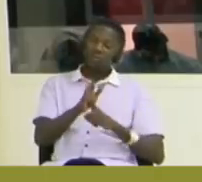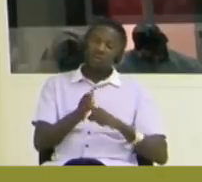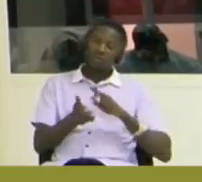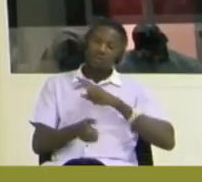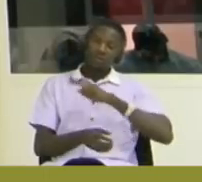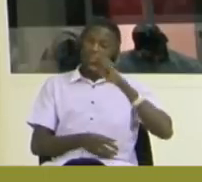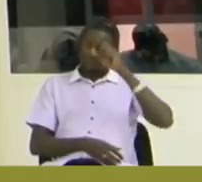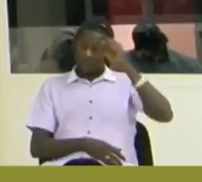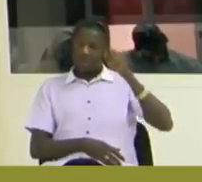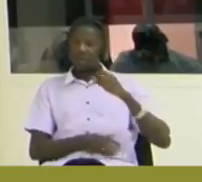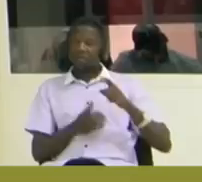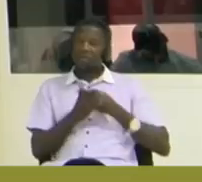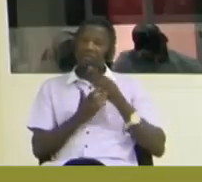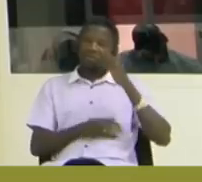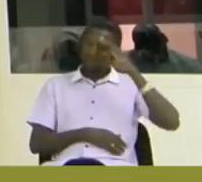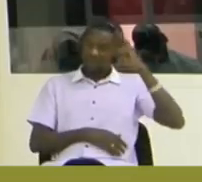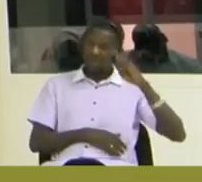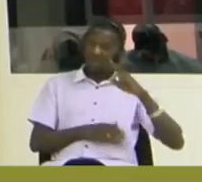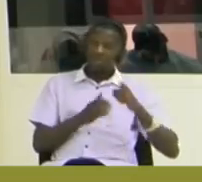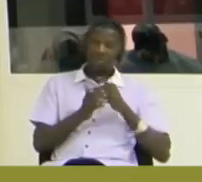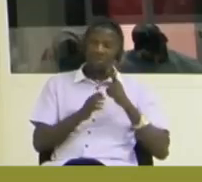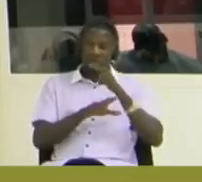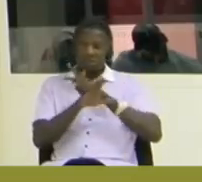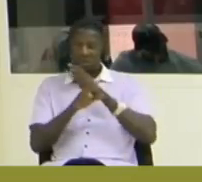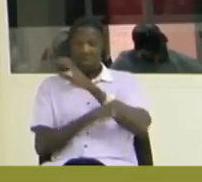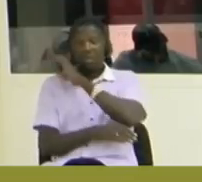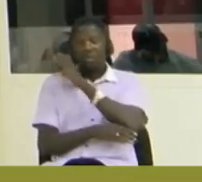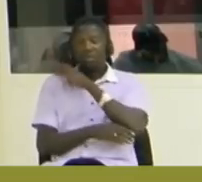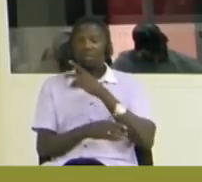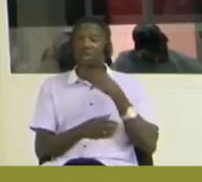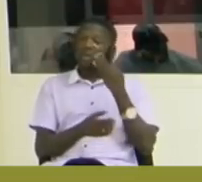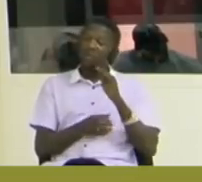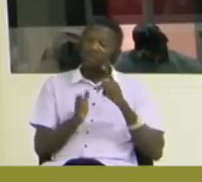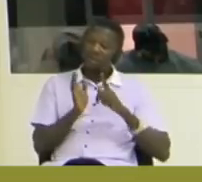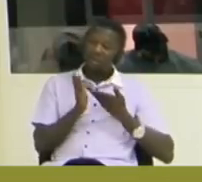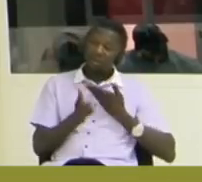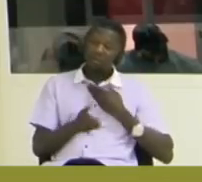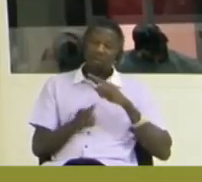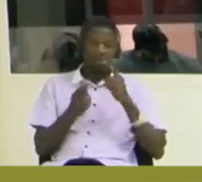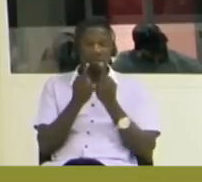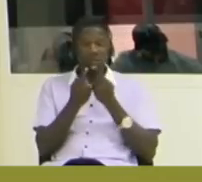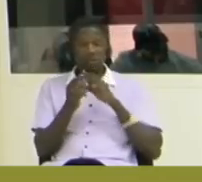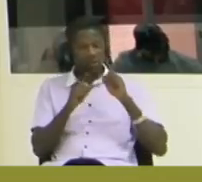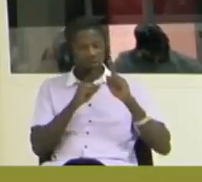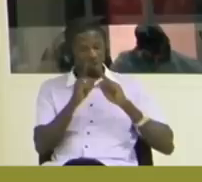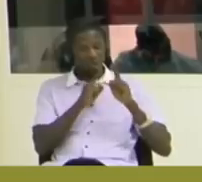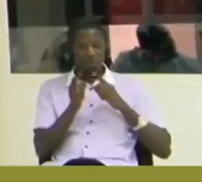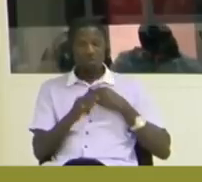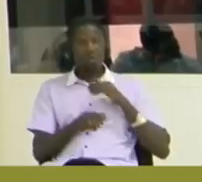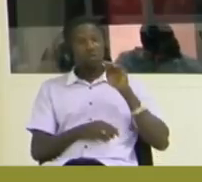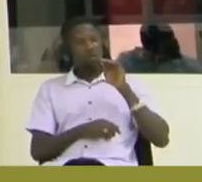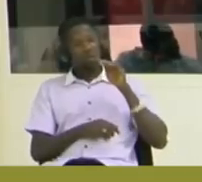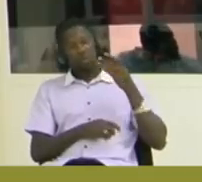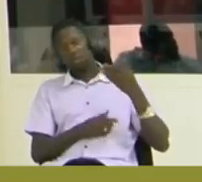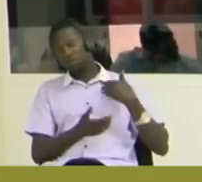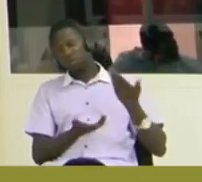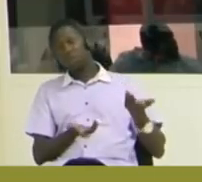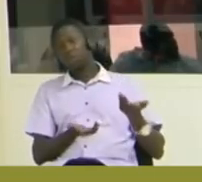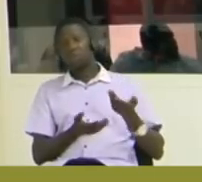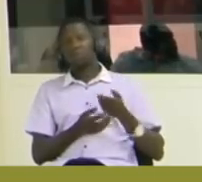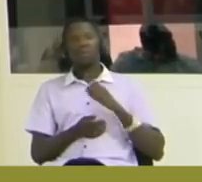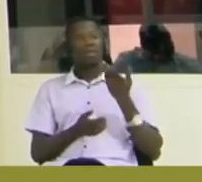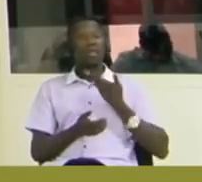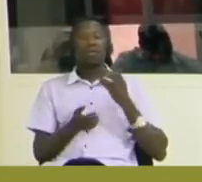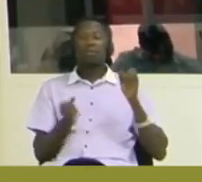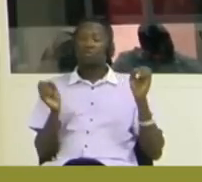security chiefs. If he has got something to discuss for you to follow up or do, he will call you. But that has got nothing